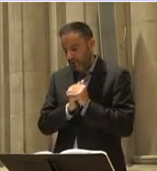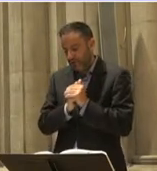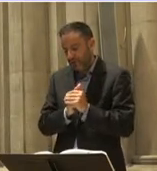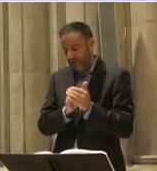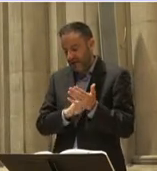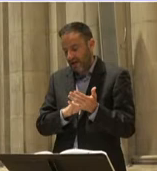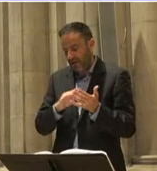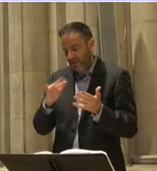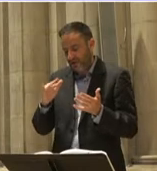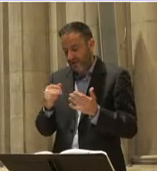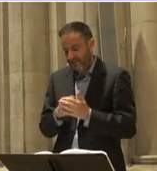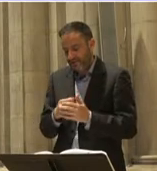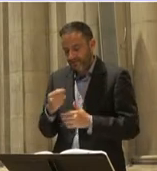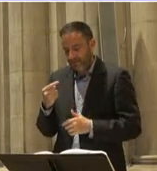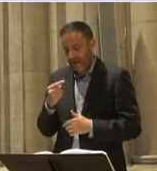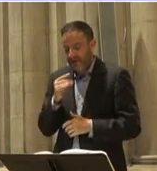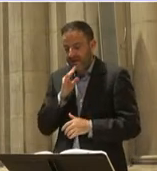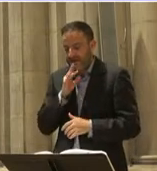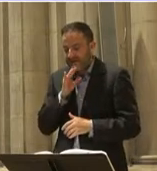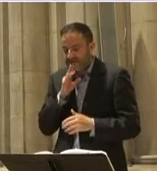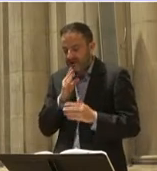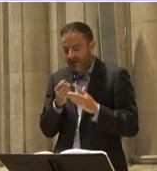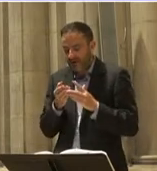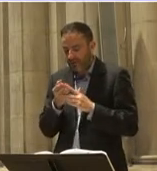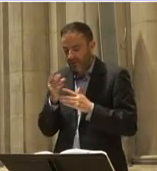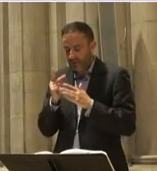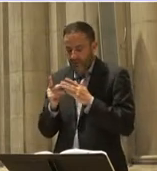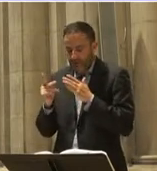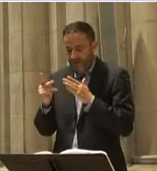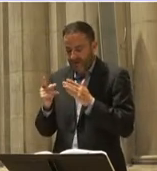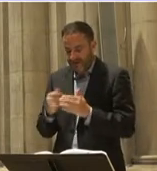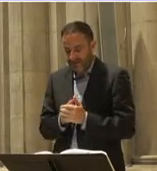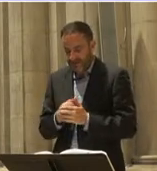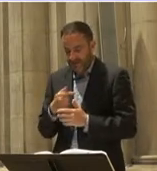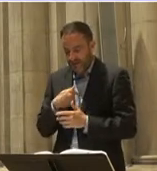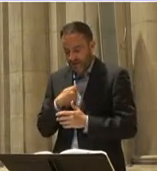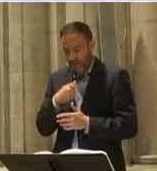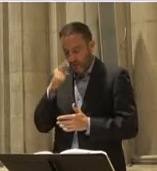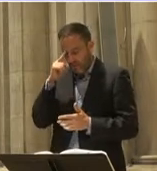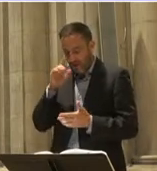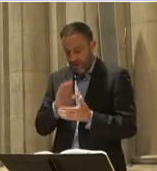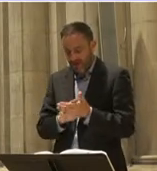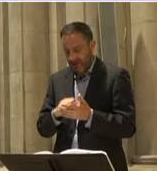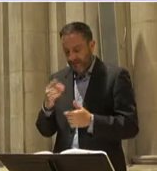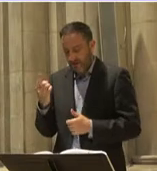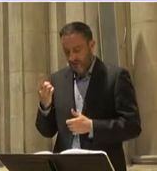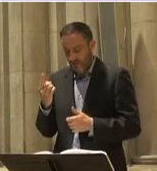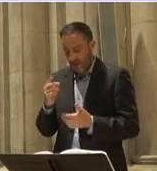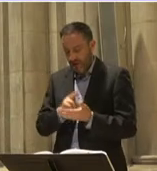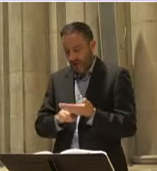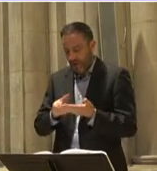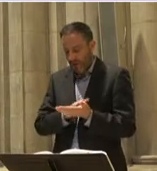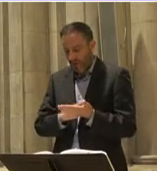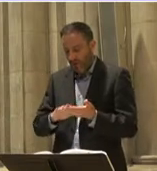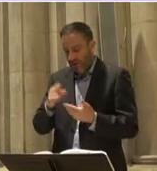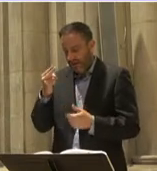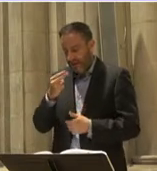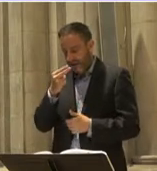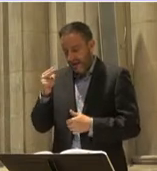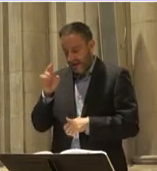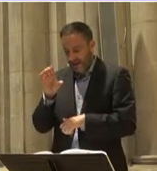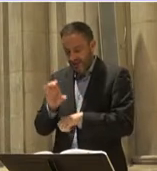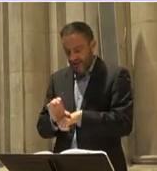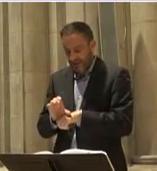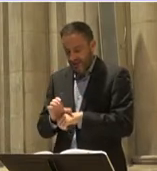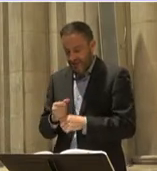is worshiped and glorified. He has spoken through the prophets. We believe in one holy Catholic